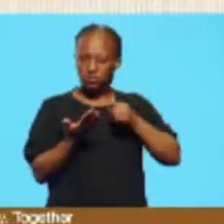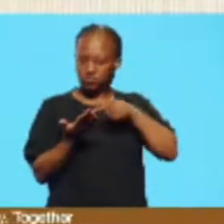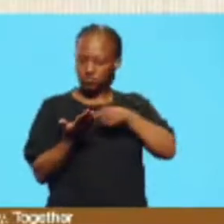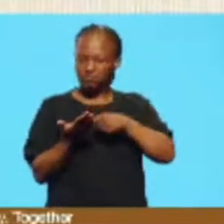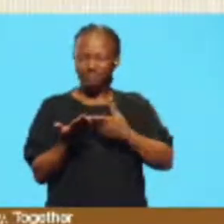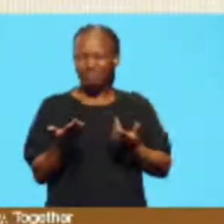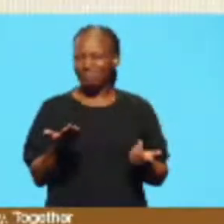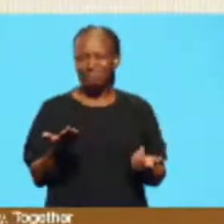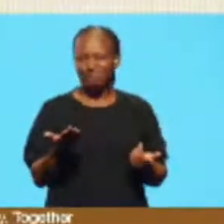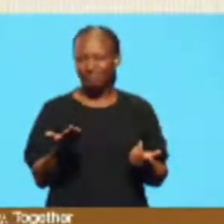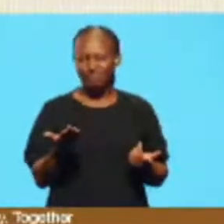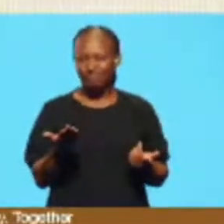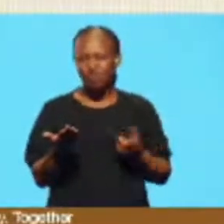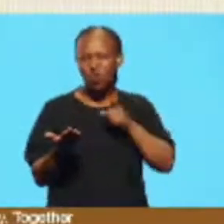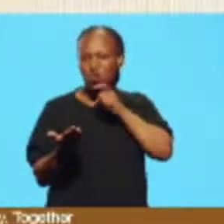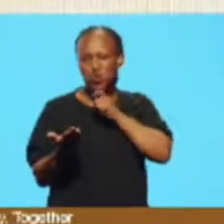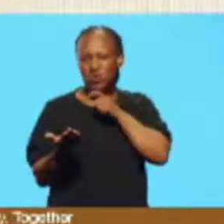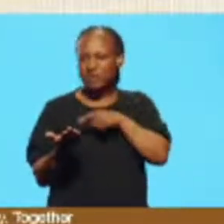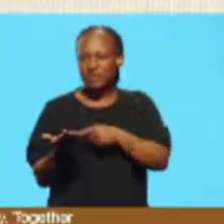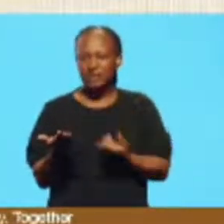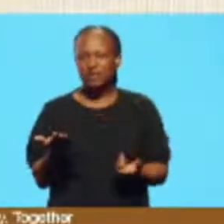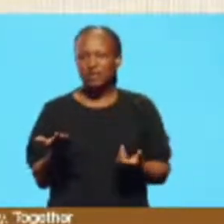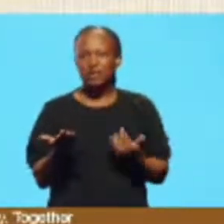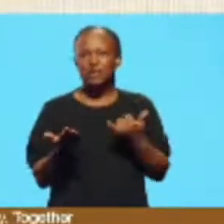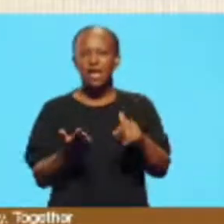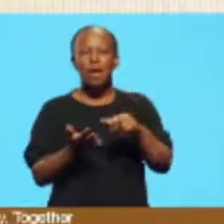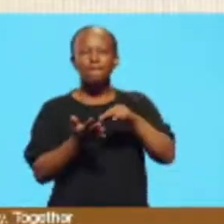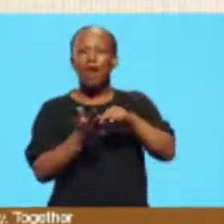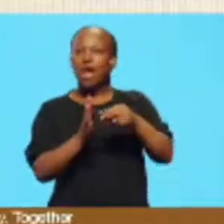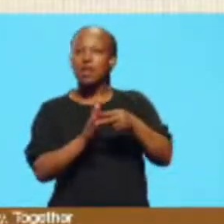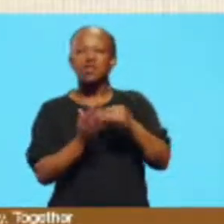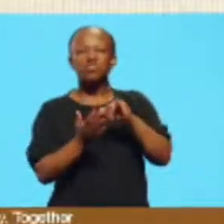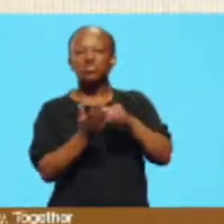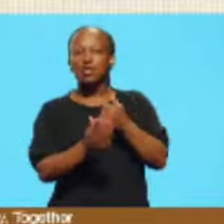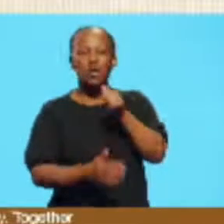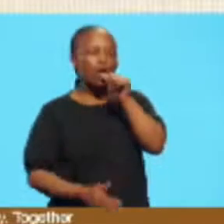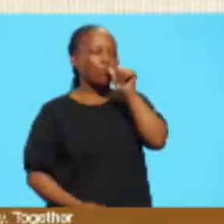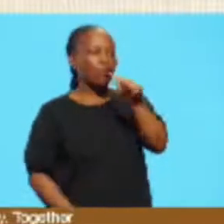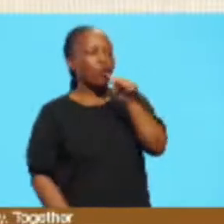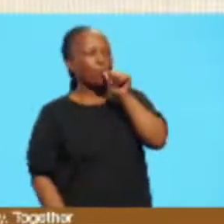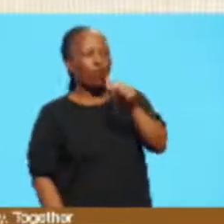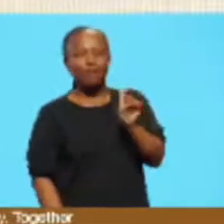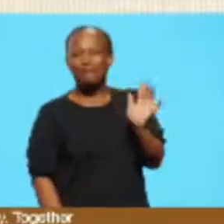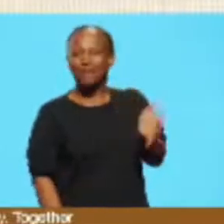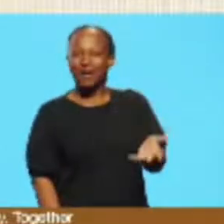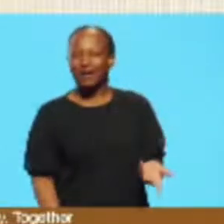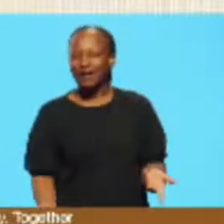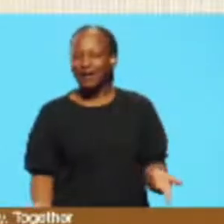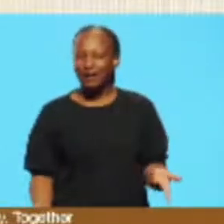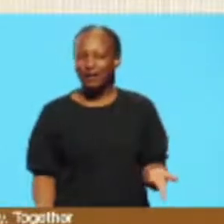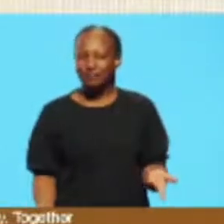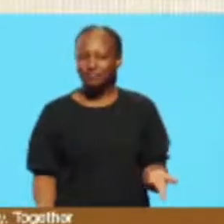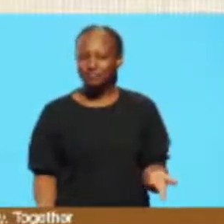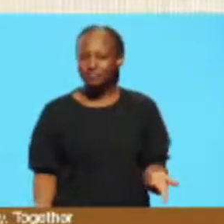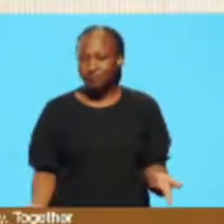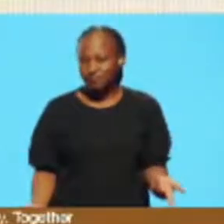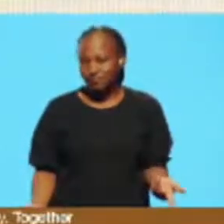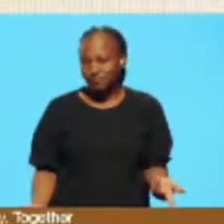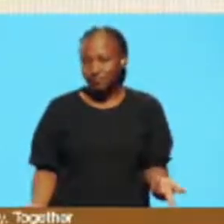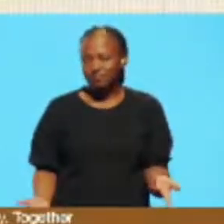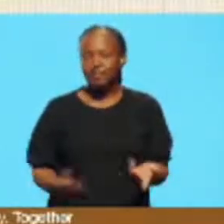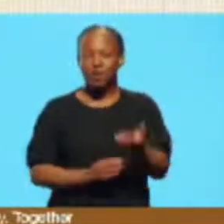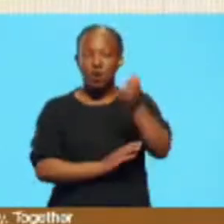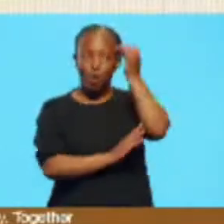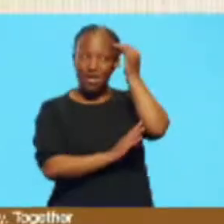Our plannings are still based on thumb-sucking theory. So that